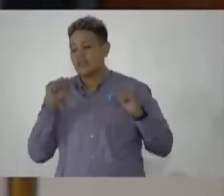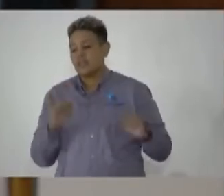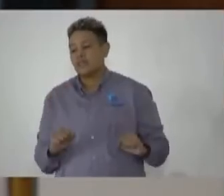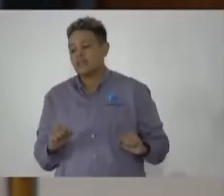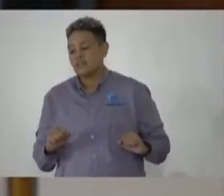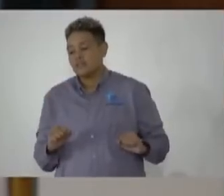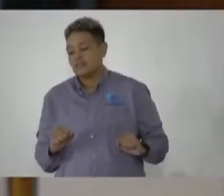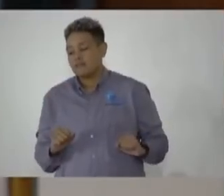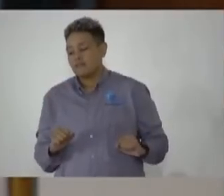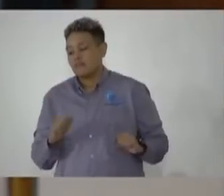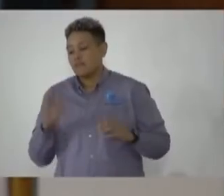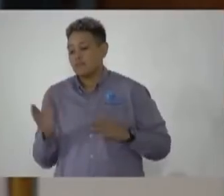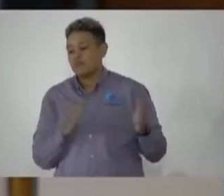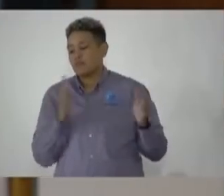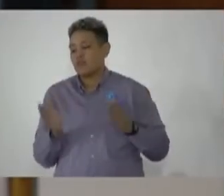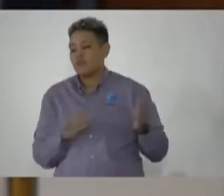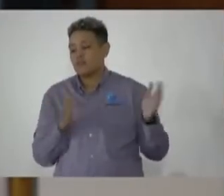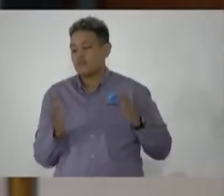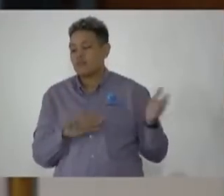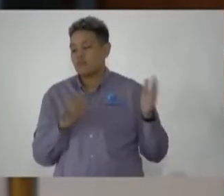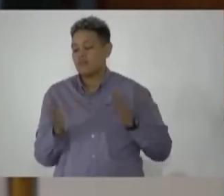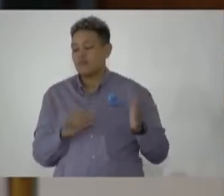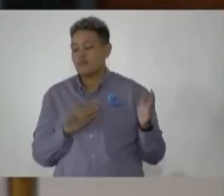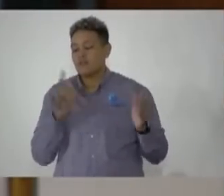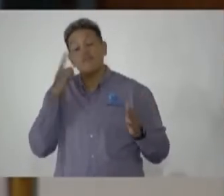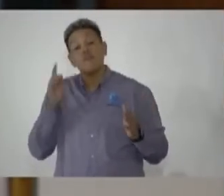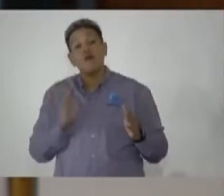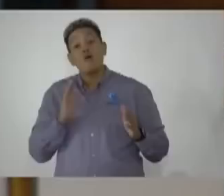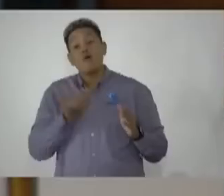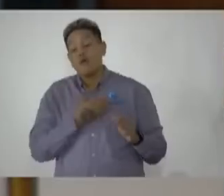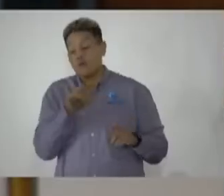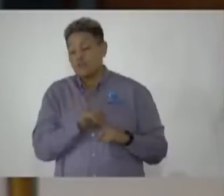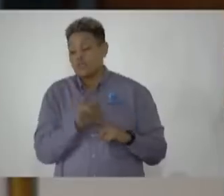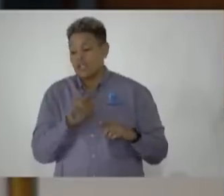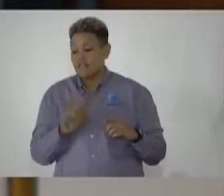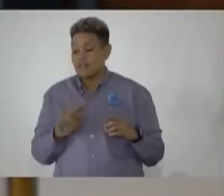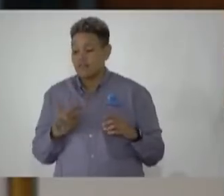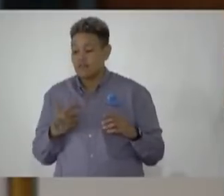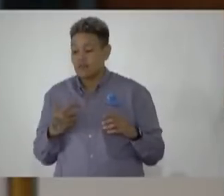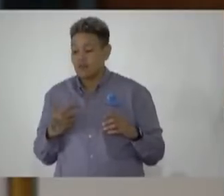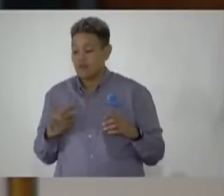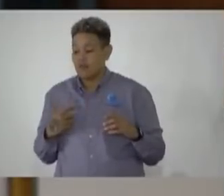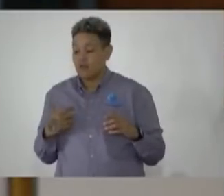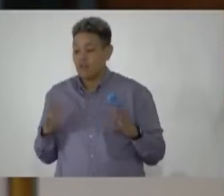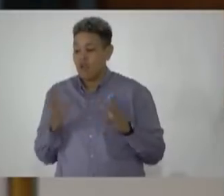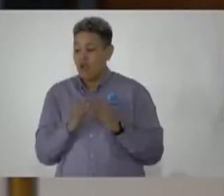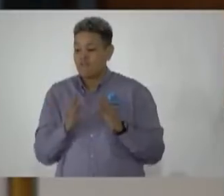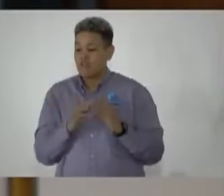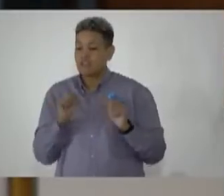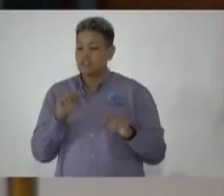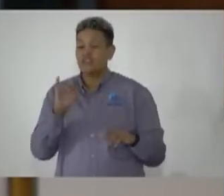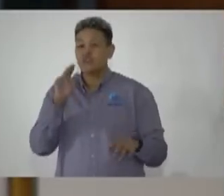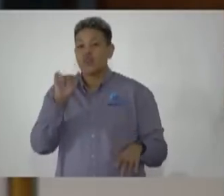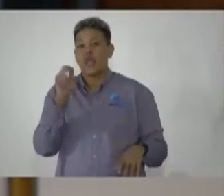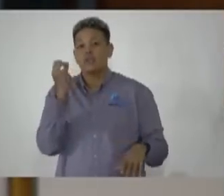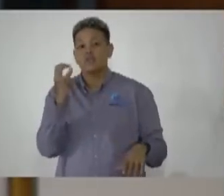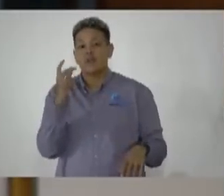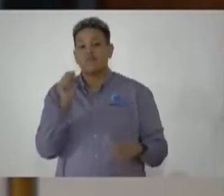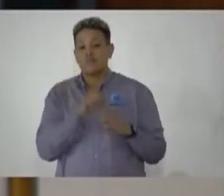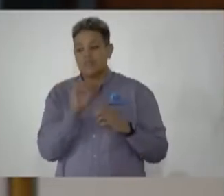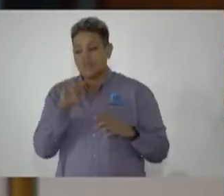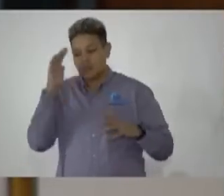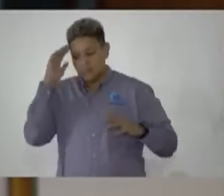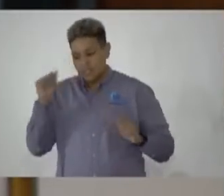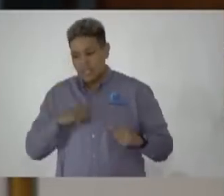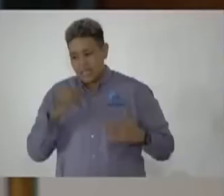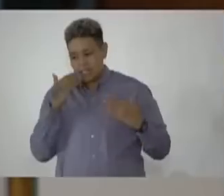can prepare for our upcoming conference. And with that, Mr.